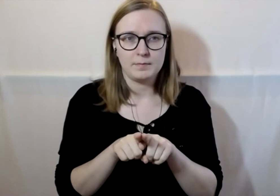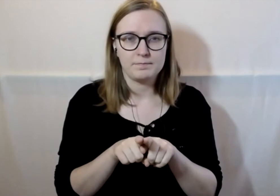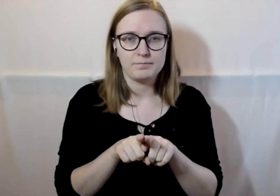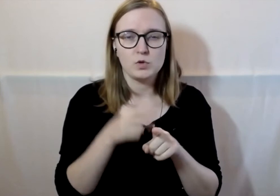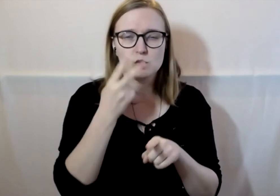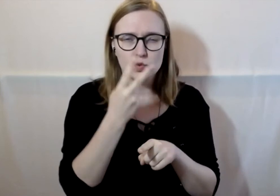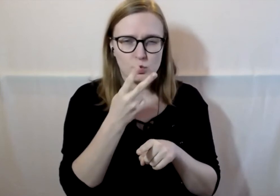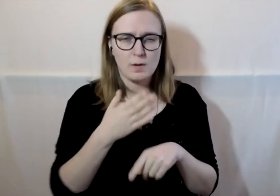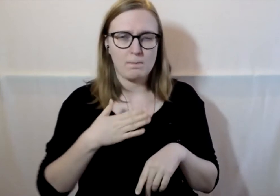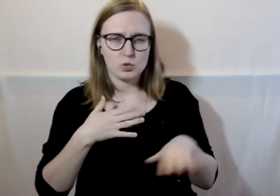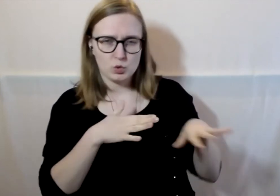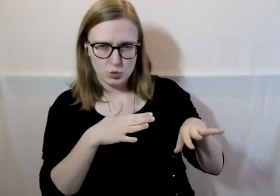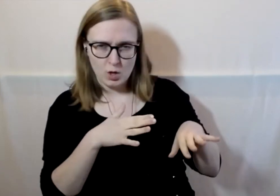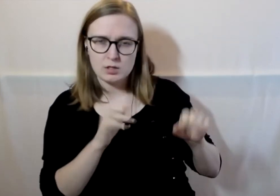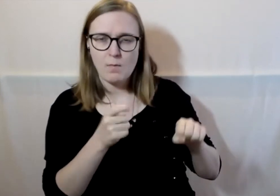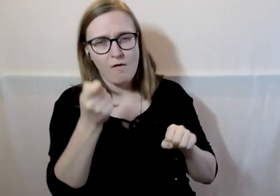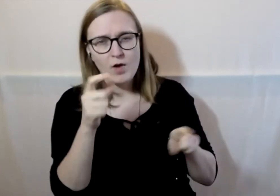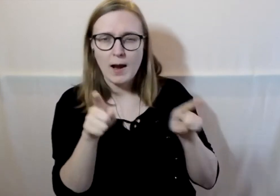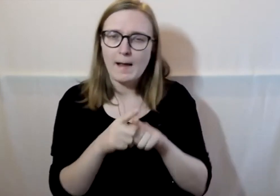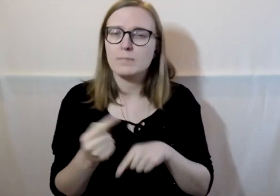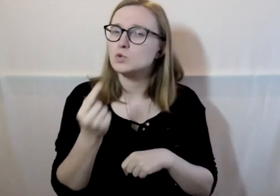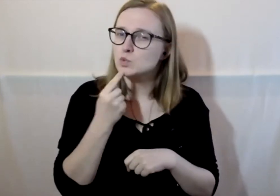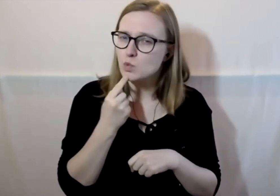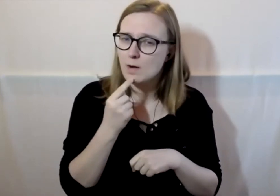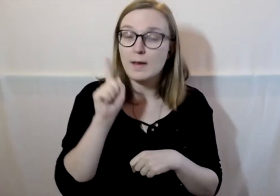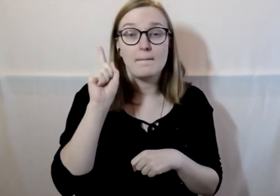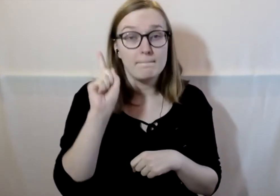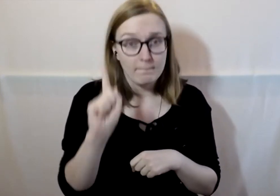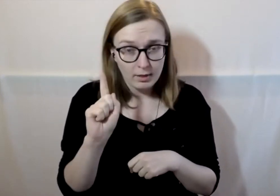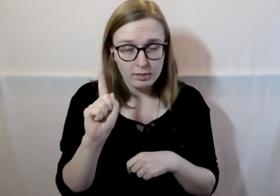Finland, but we see the lack of